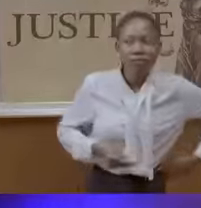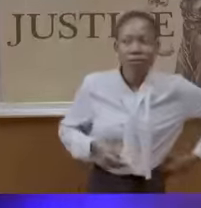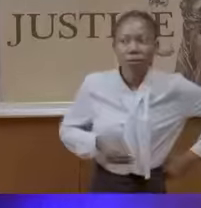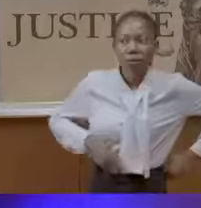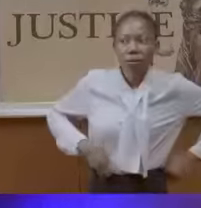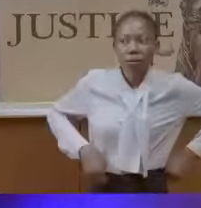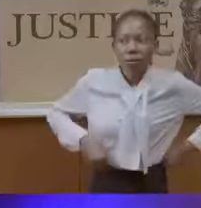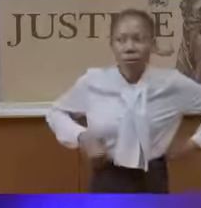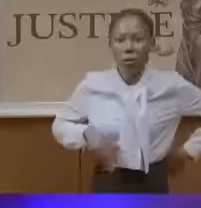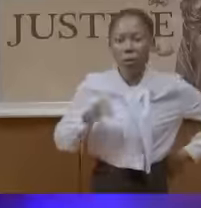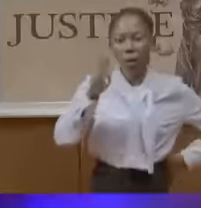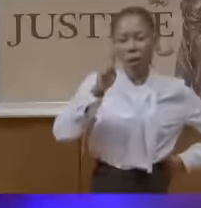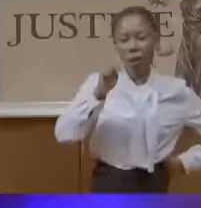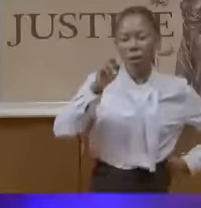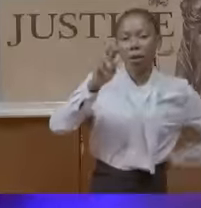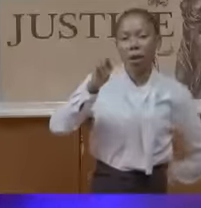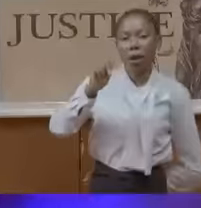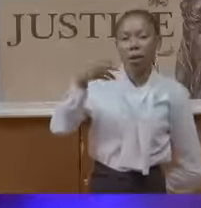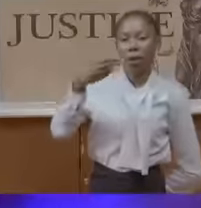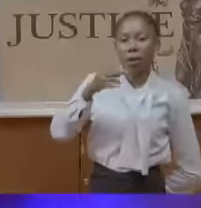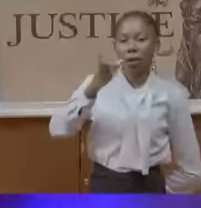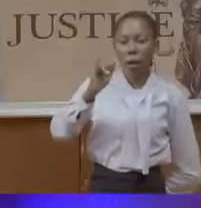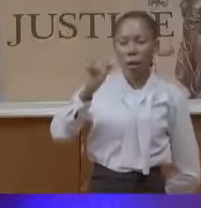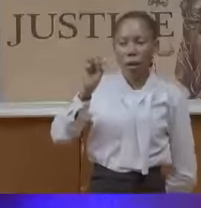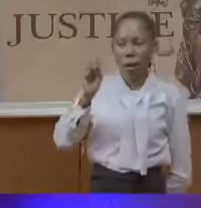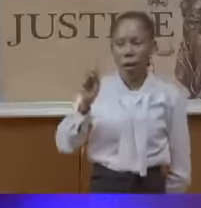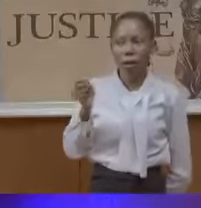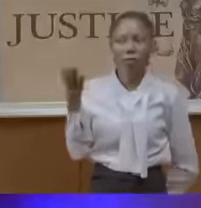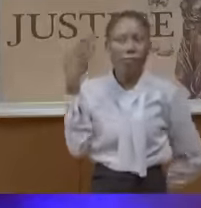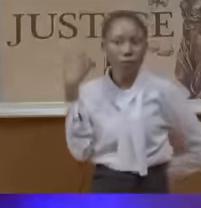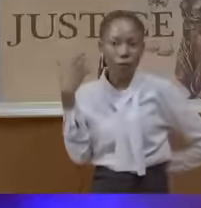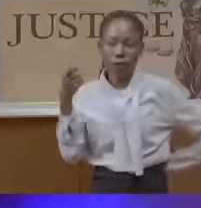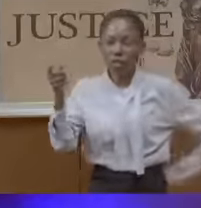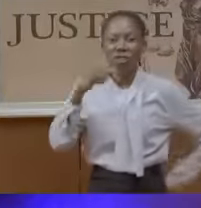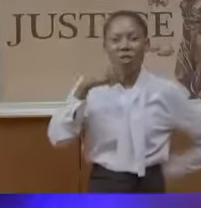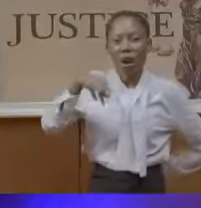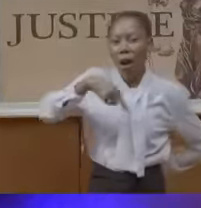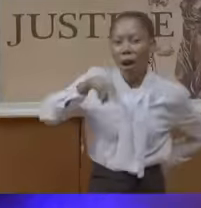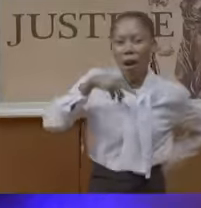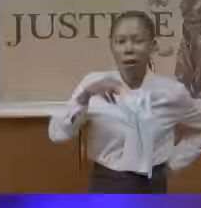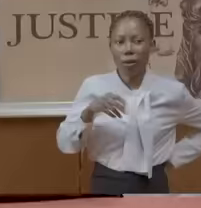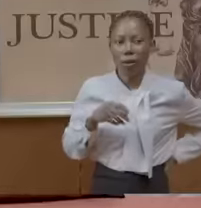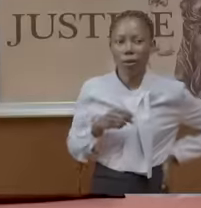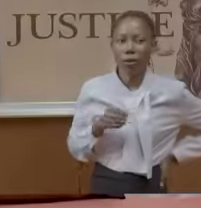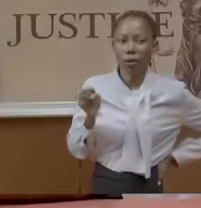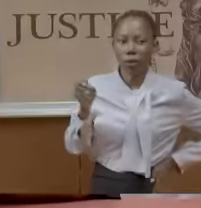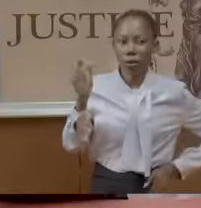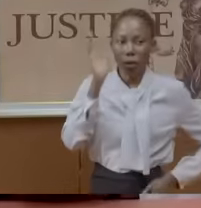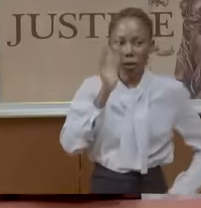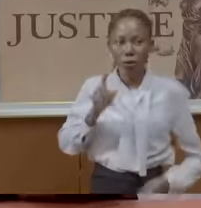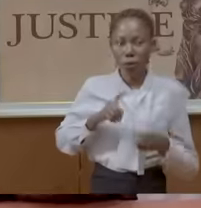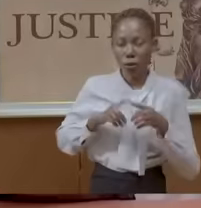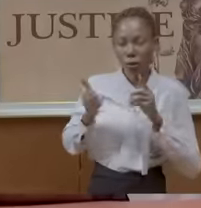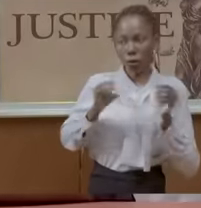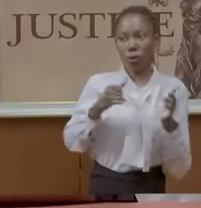I we have the NHIS, but I've not really, because when you were doing it, I was not around, so I've not really. We have to explore that so that